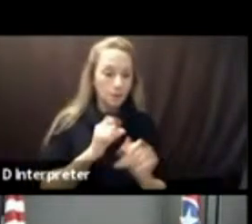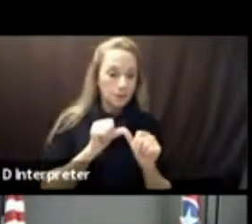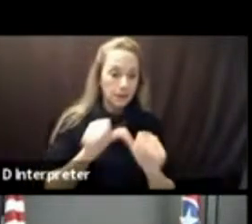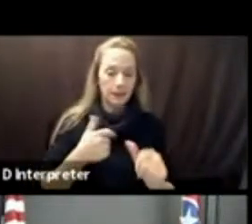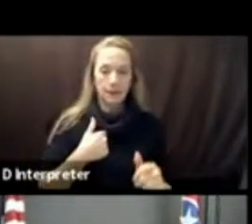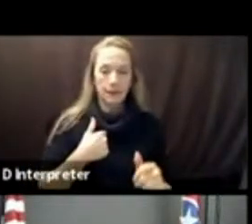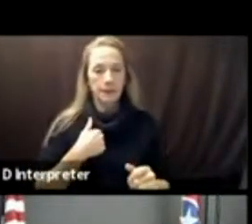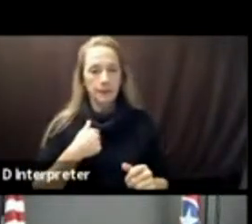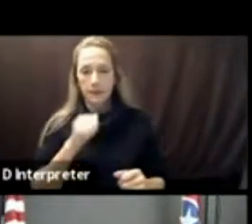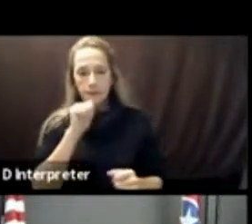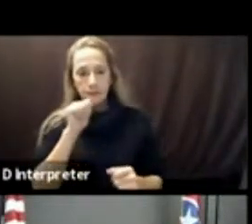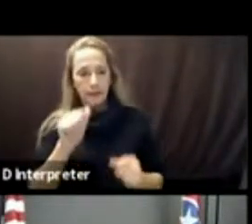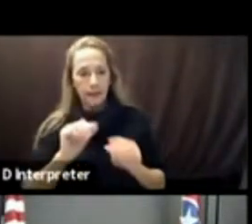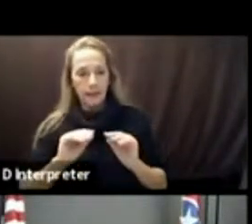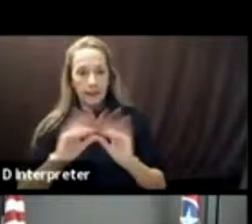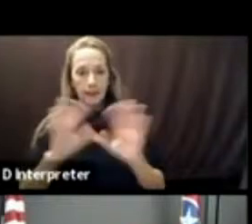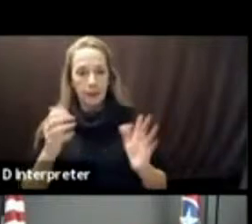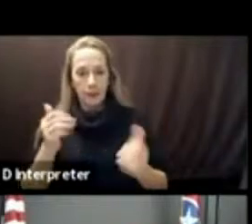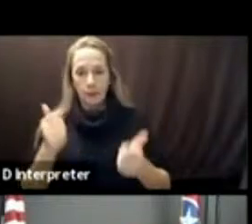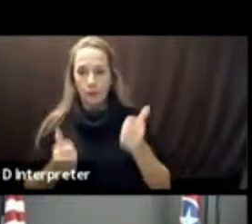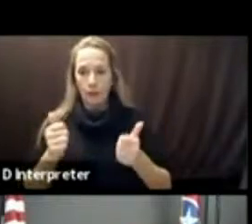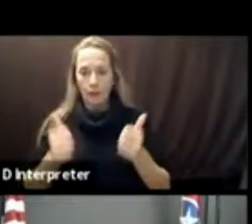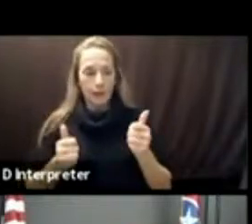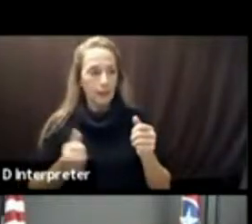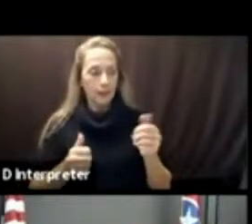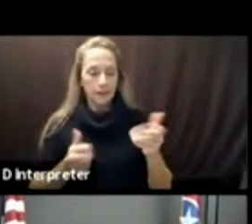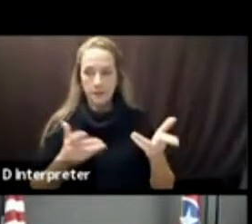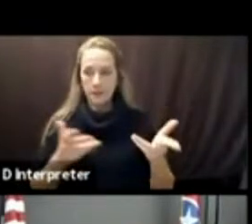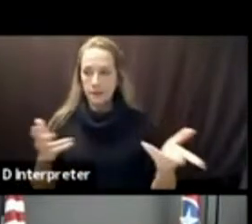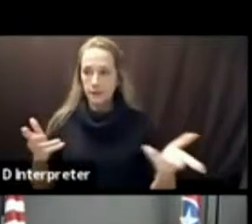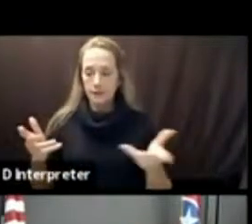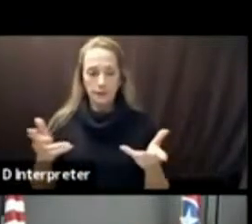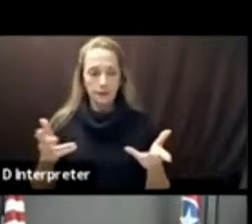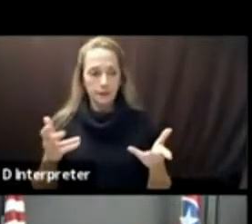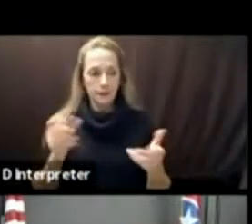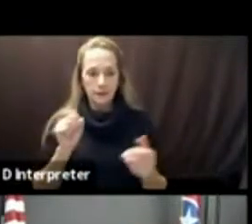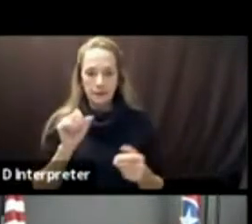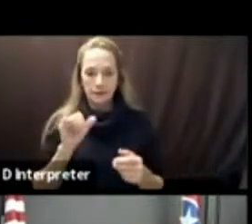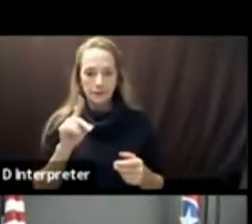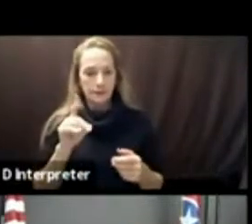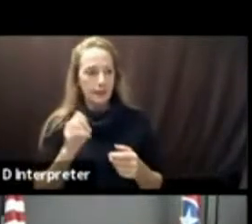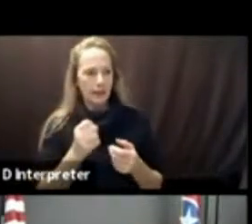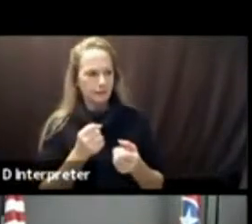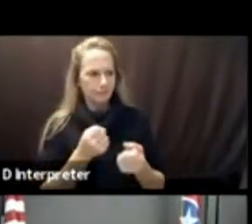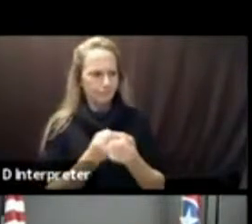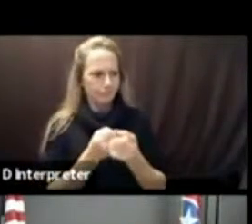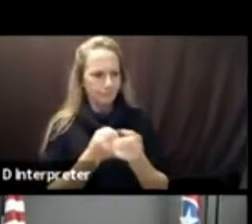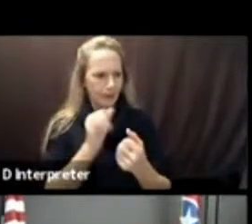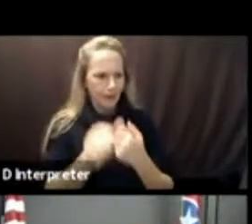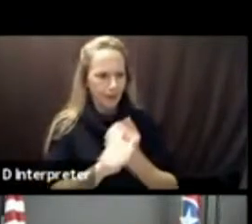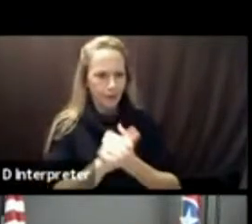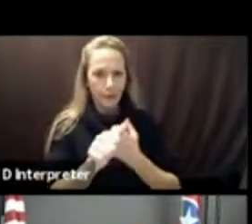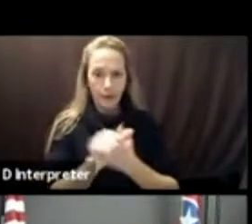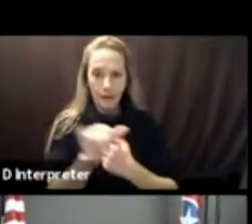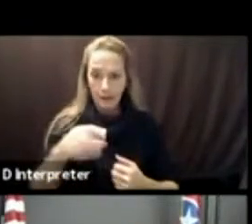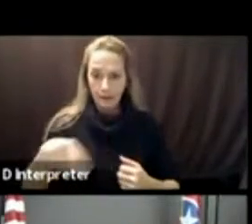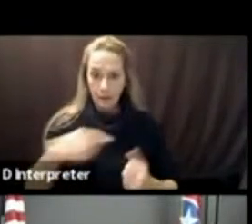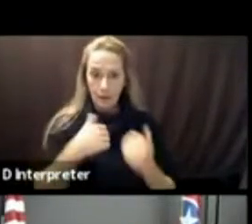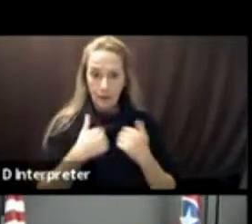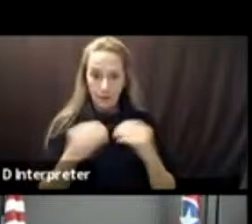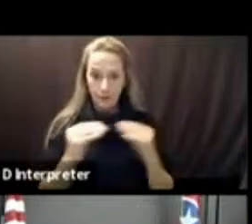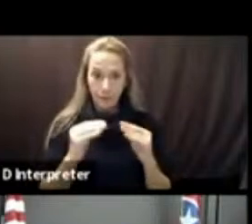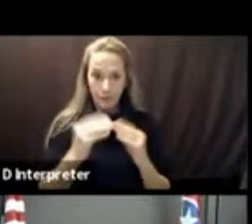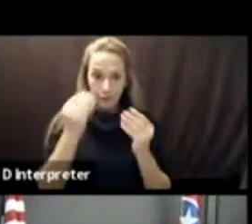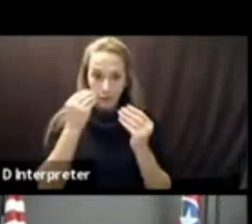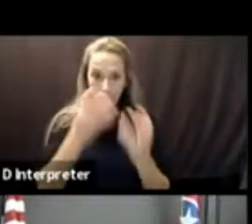to, which side was being advocated by these threats. And if anybody has any more information on that, it might